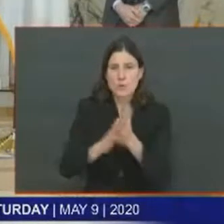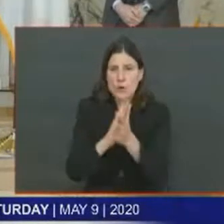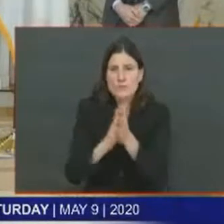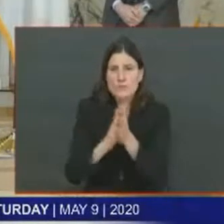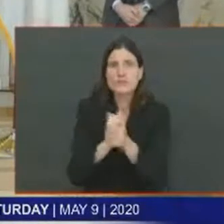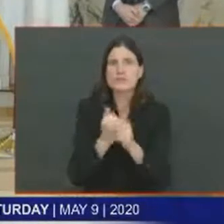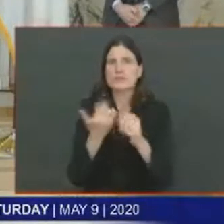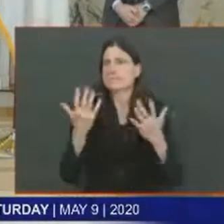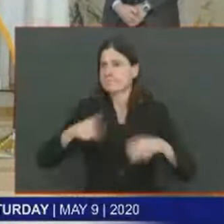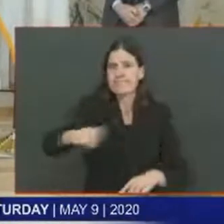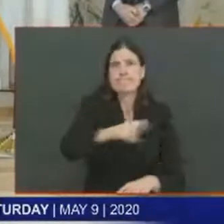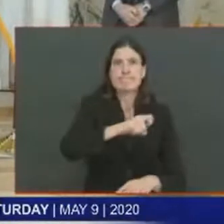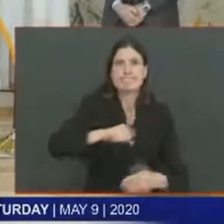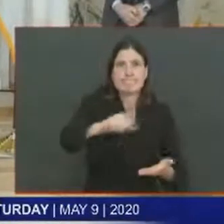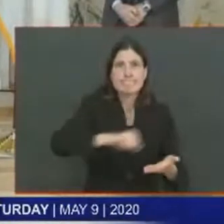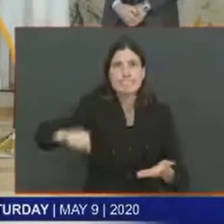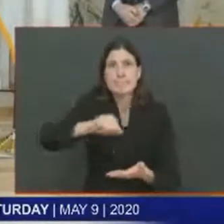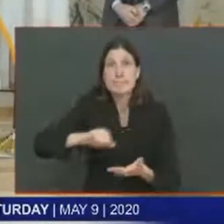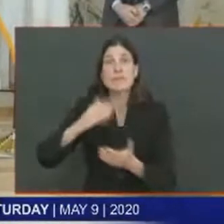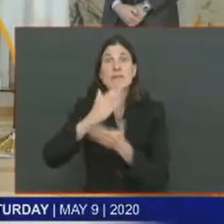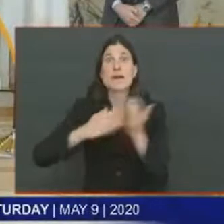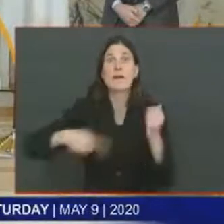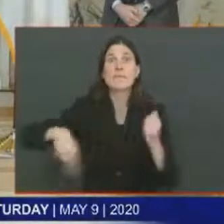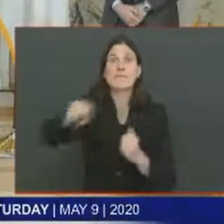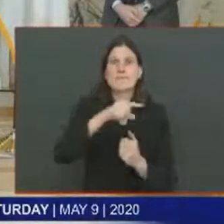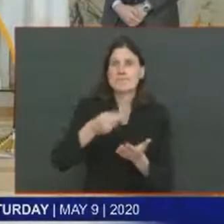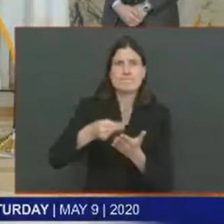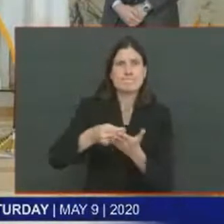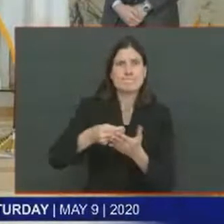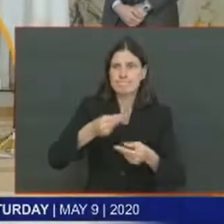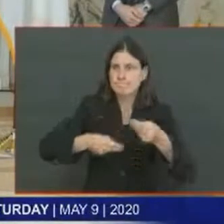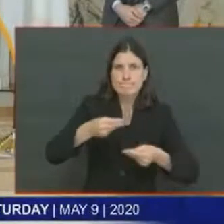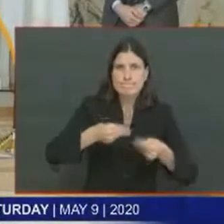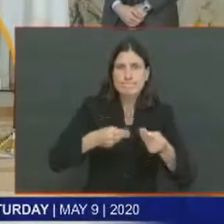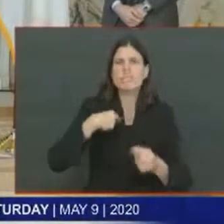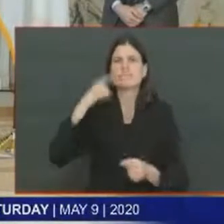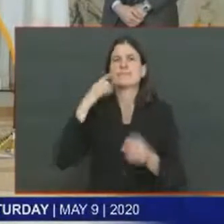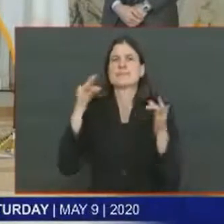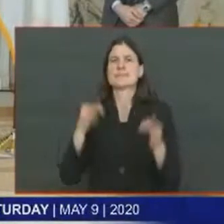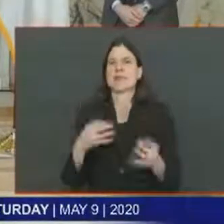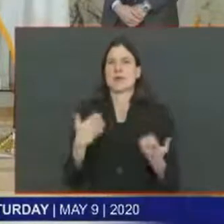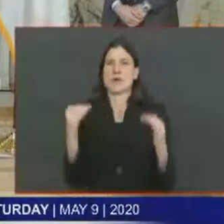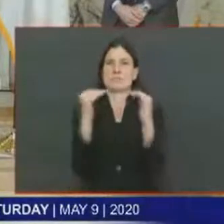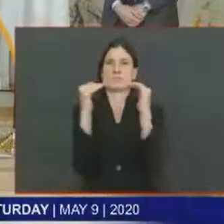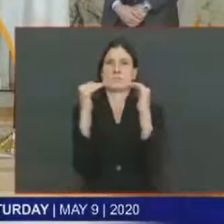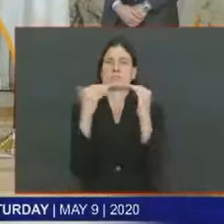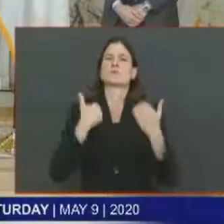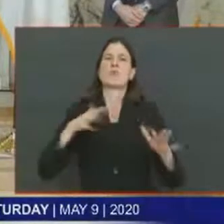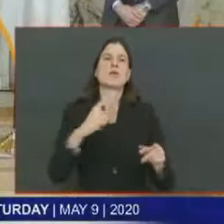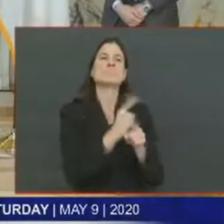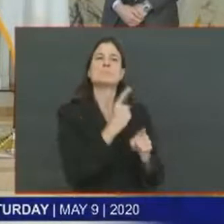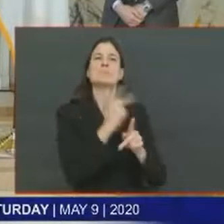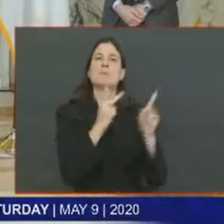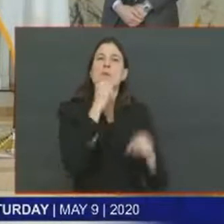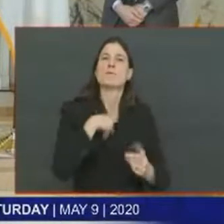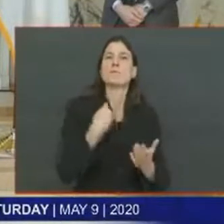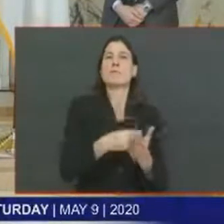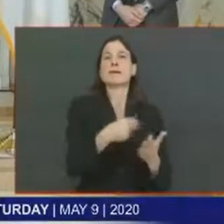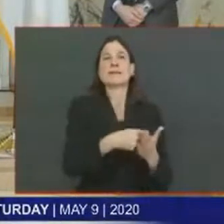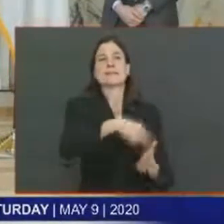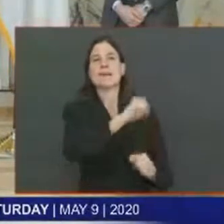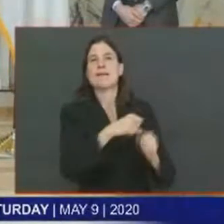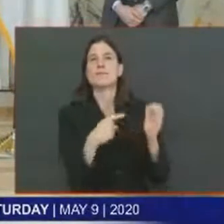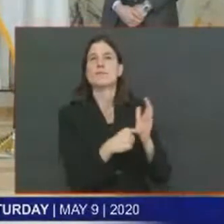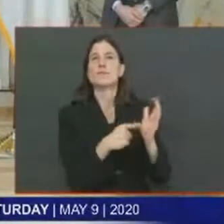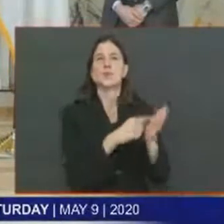committed to equity as we face the challenges of this crisis. And so when we say keep yourselves clean, keep your kids'